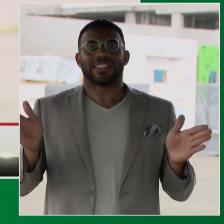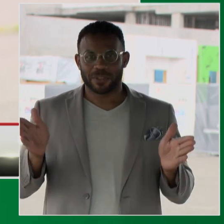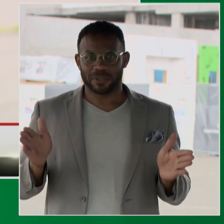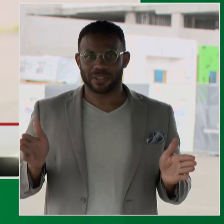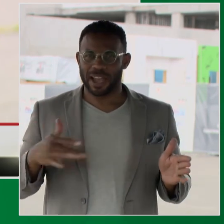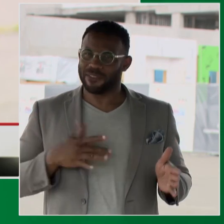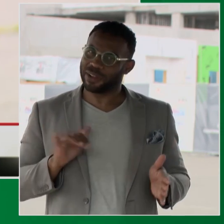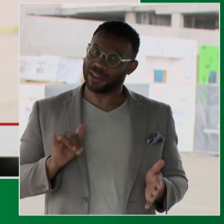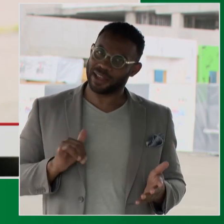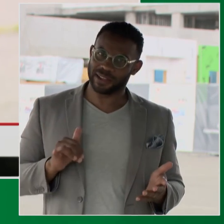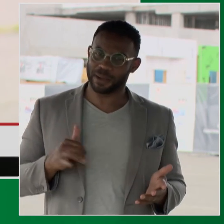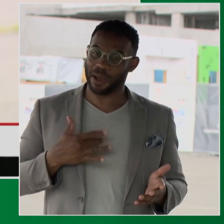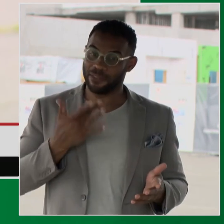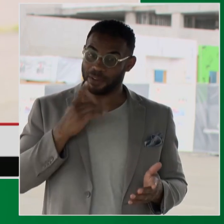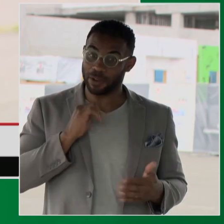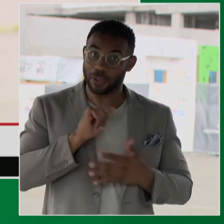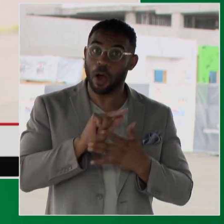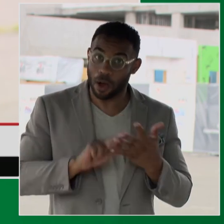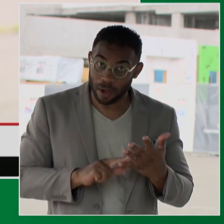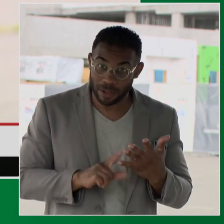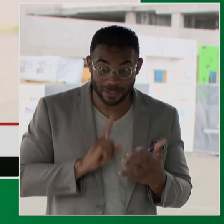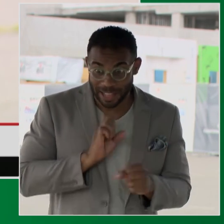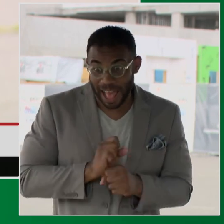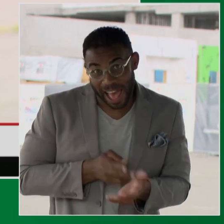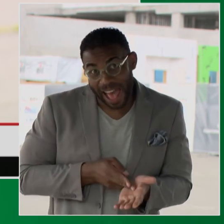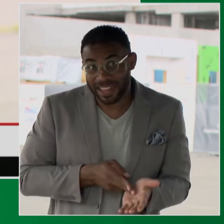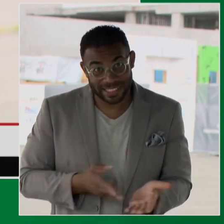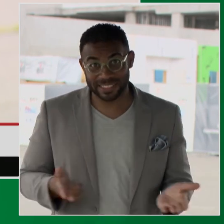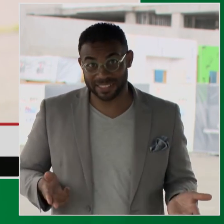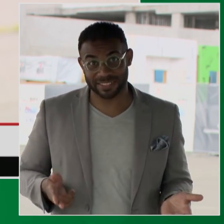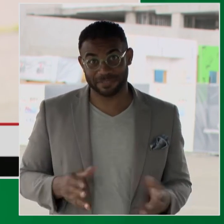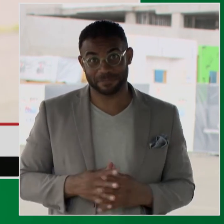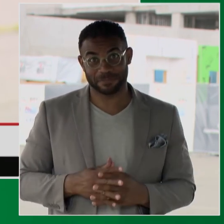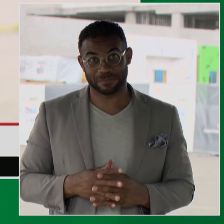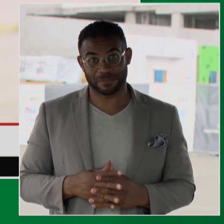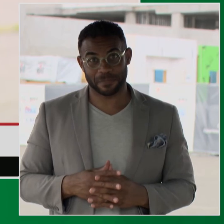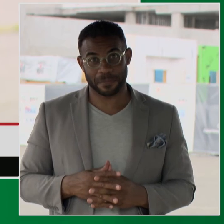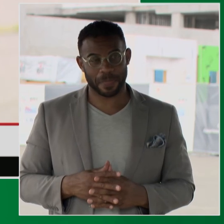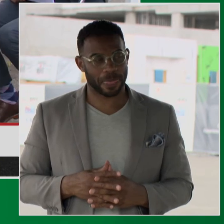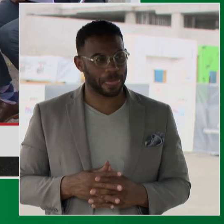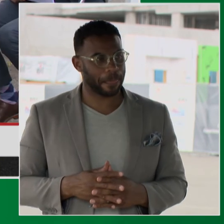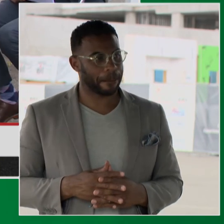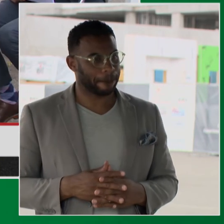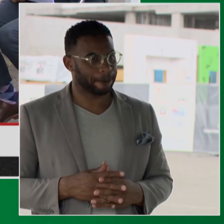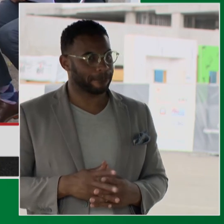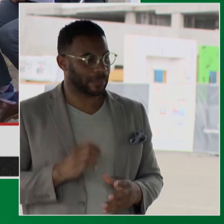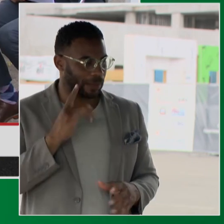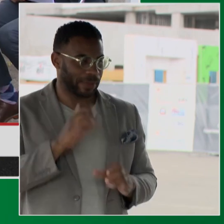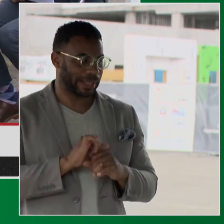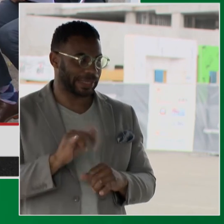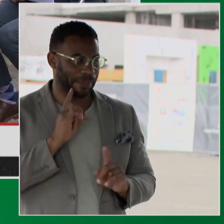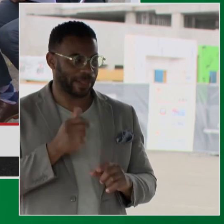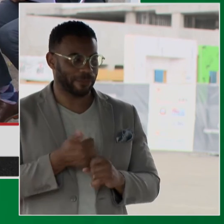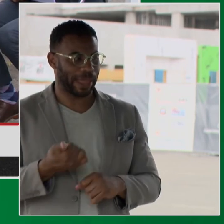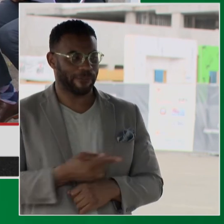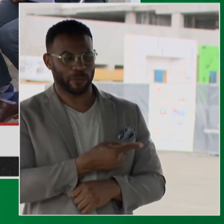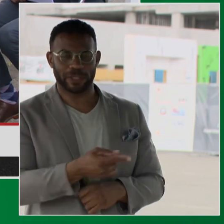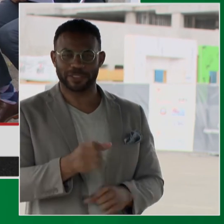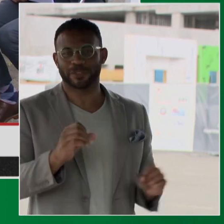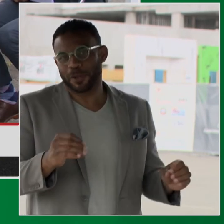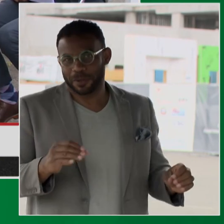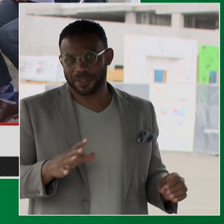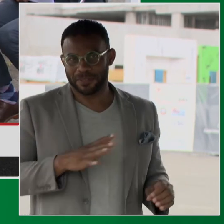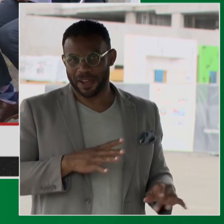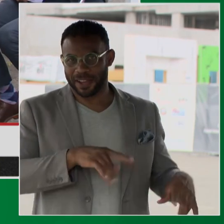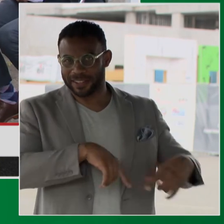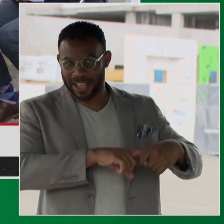So I kind of feel like my favorite is all of them because they're all interconnected. I love it. I think I'm going to get the same answer from everybody. So we may just